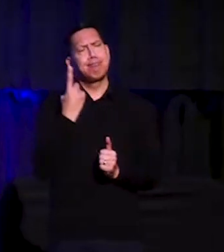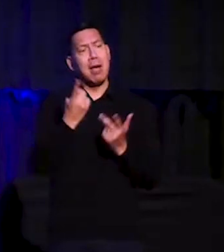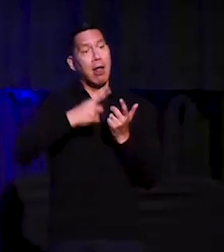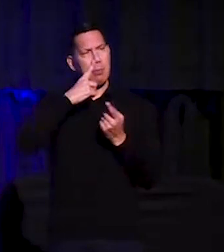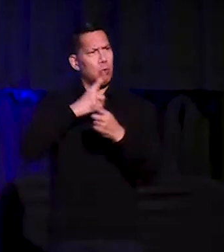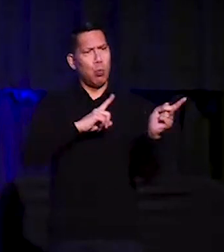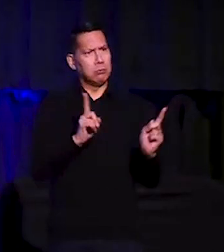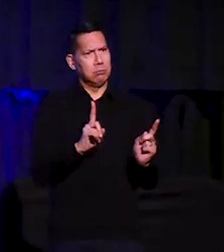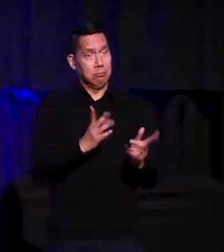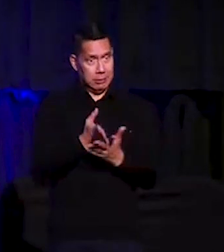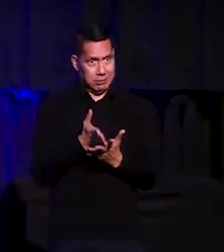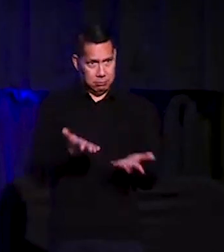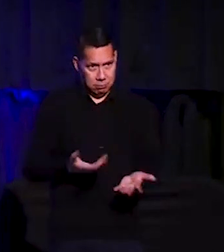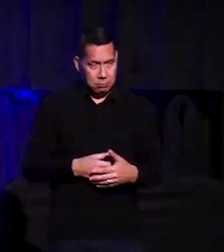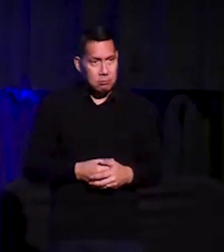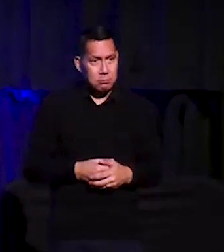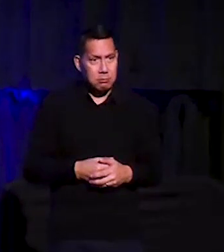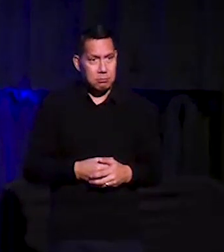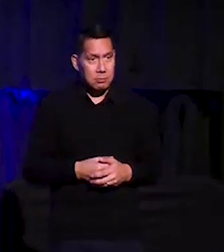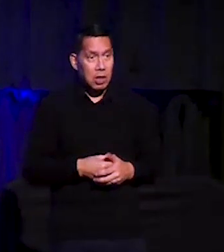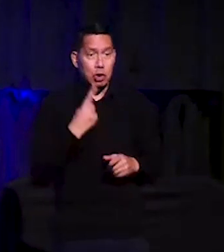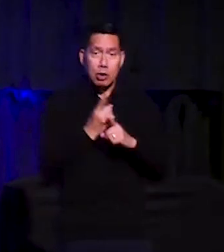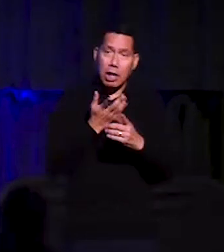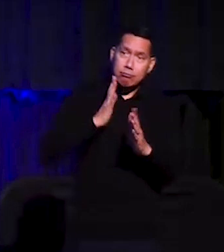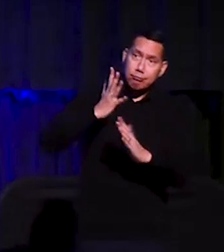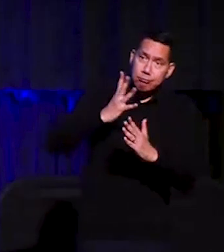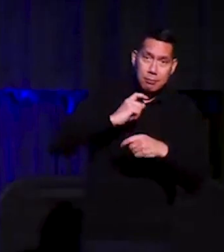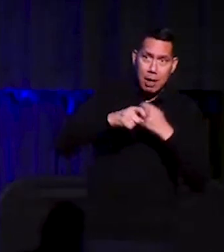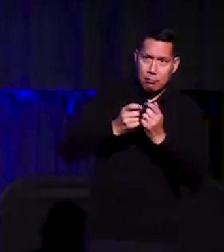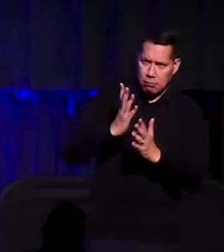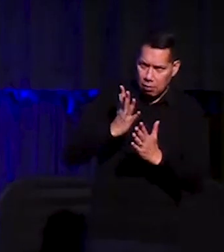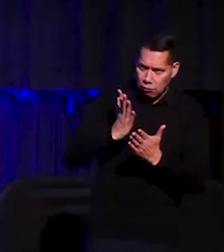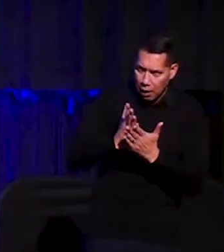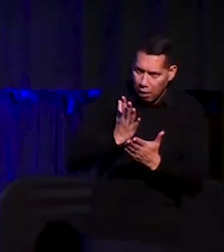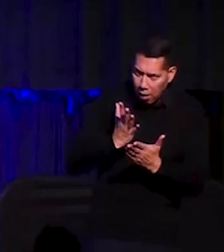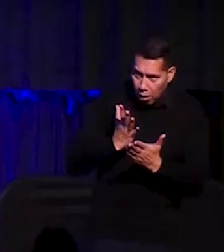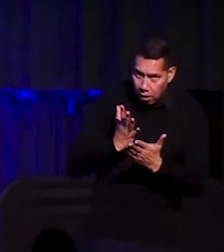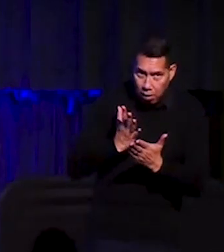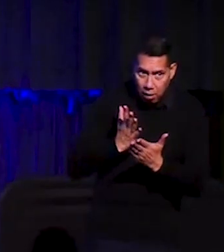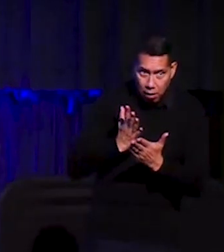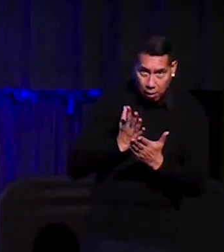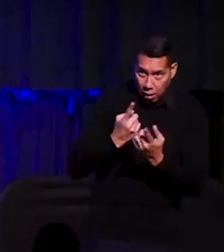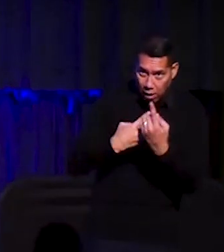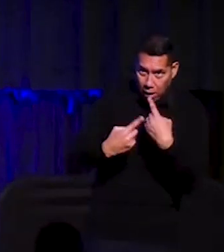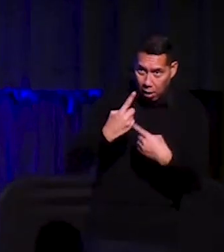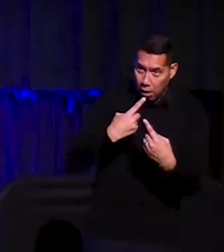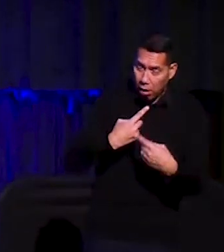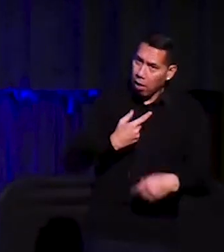Ken. Chat becomes a conversation, and it becomes a quiet truth came out, and it's